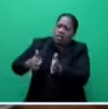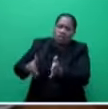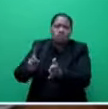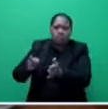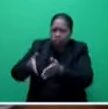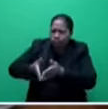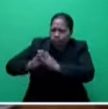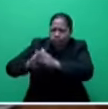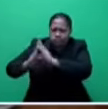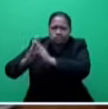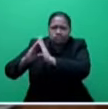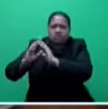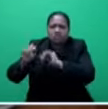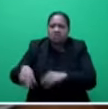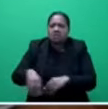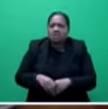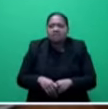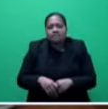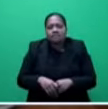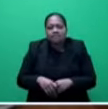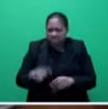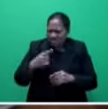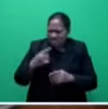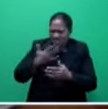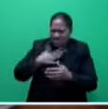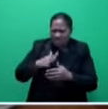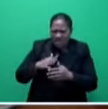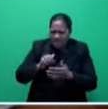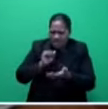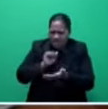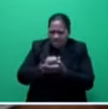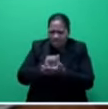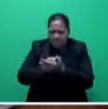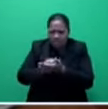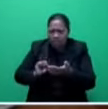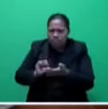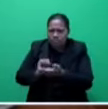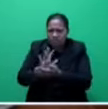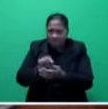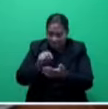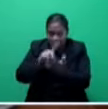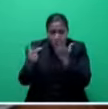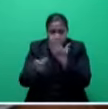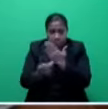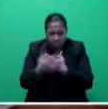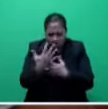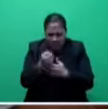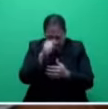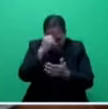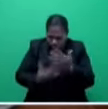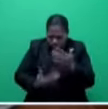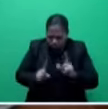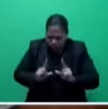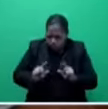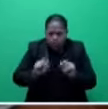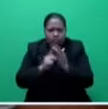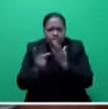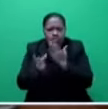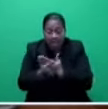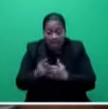in securing a genuine contractor. We've had experiences with contractors abandoning the projects. So the update, Honourable